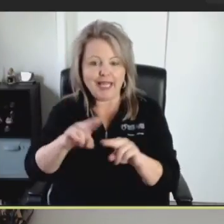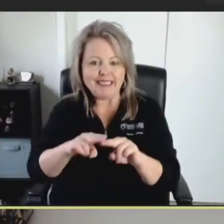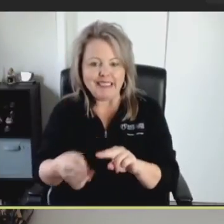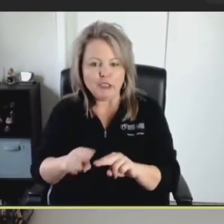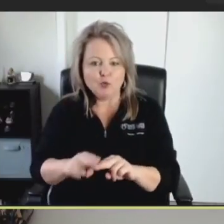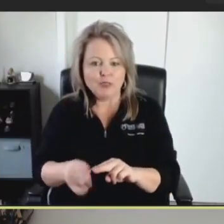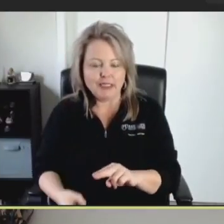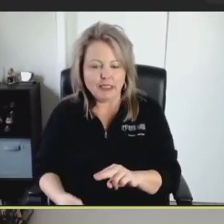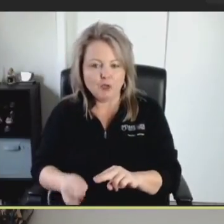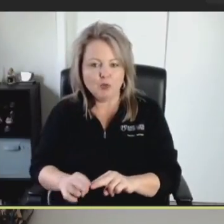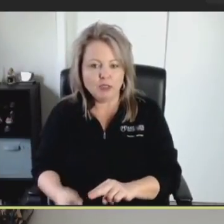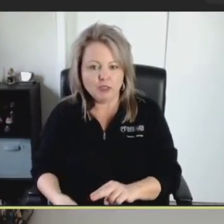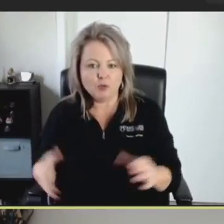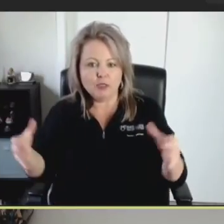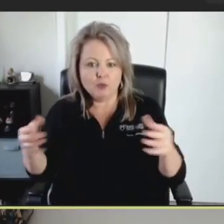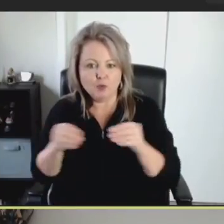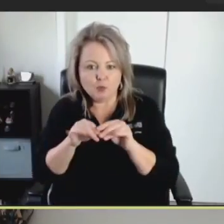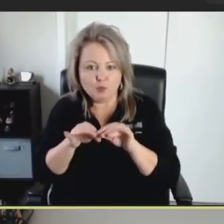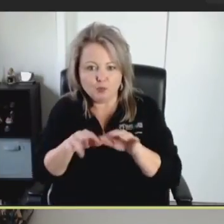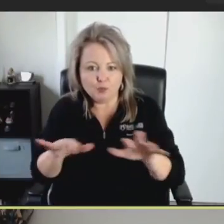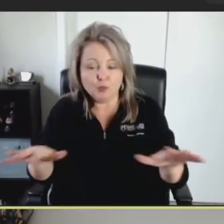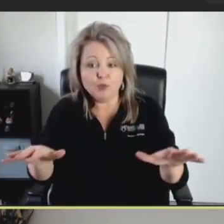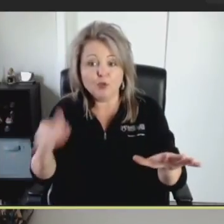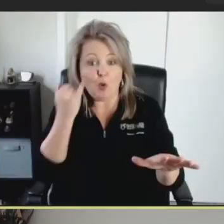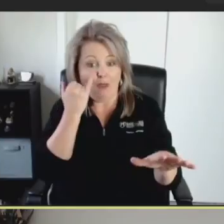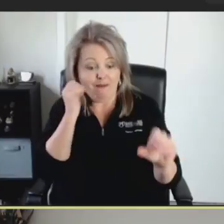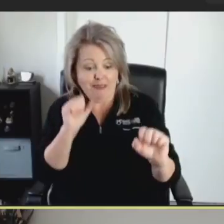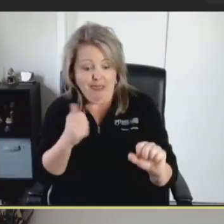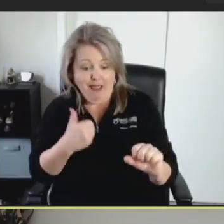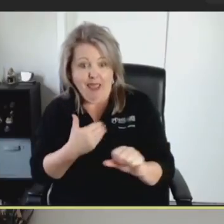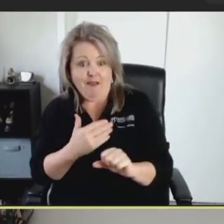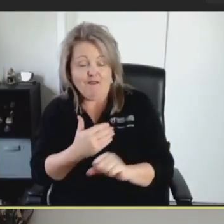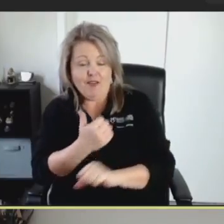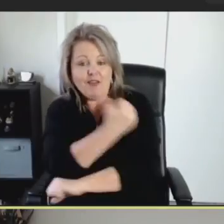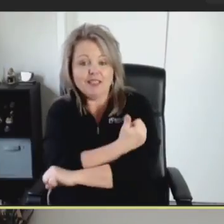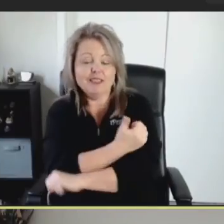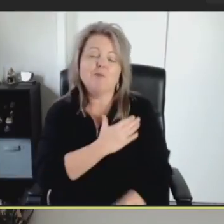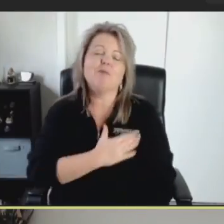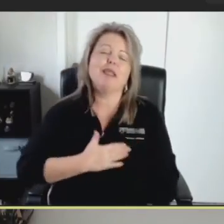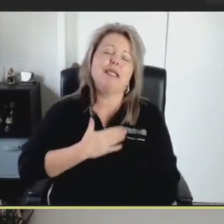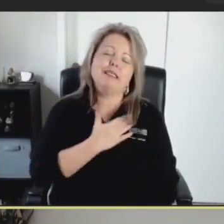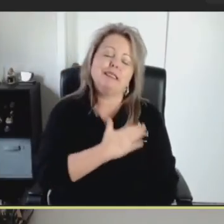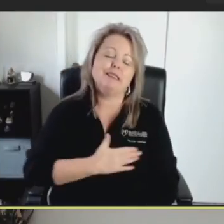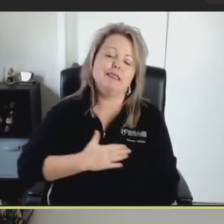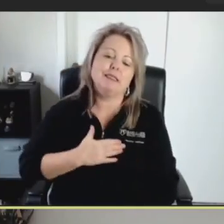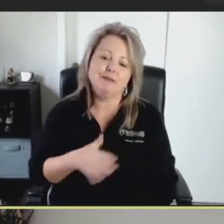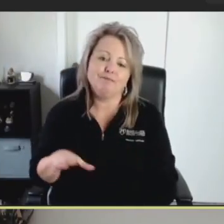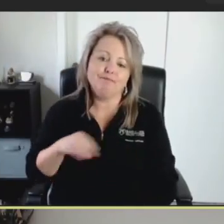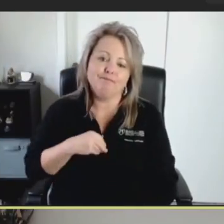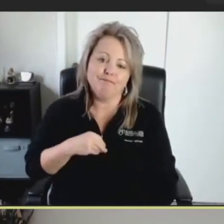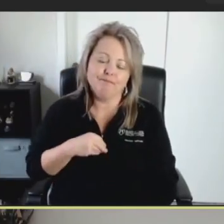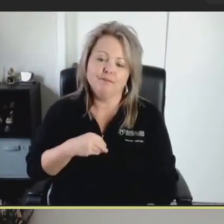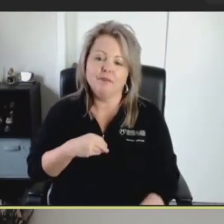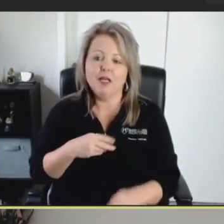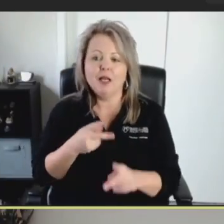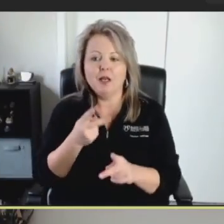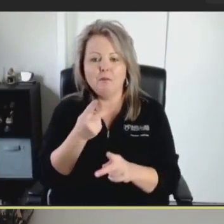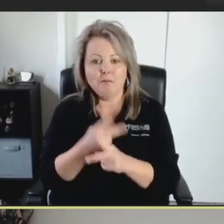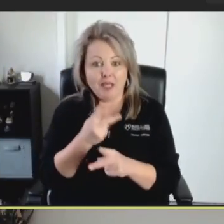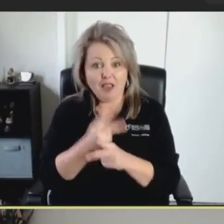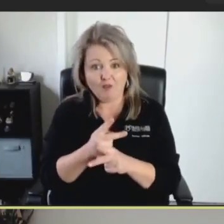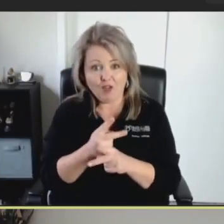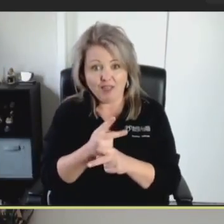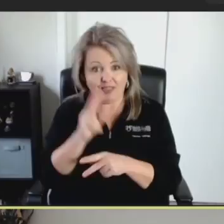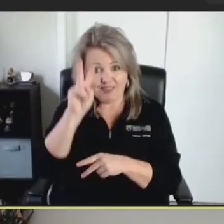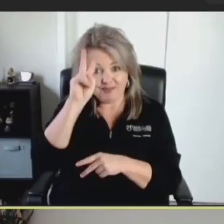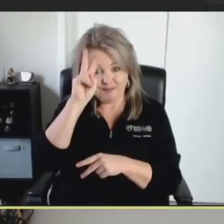the vaccine. So please continue to look for good information. Be careful with some of the misinformation